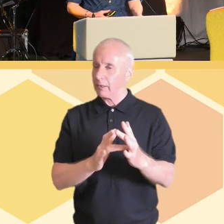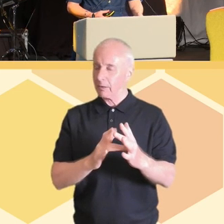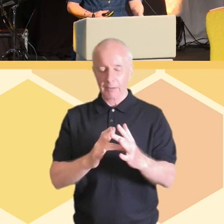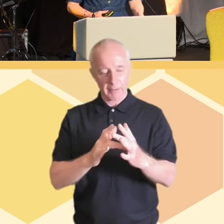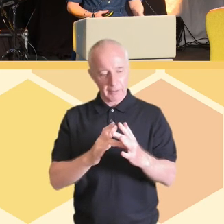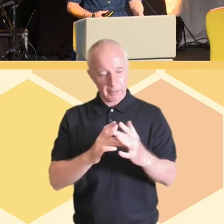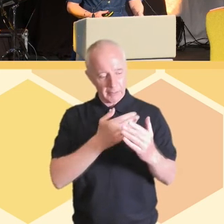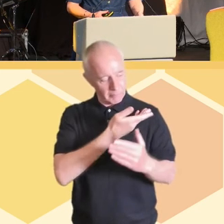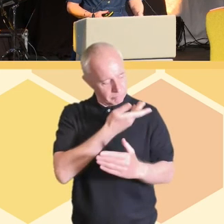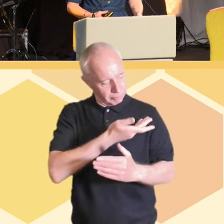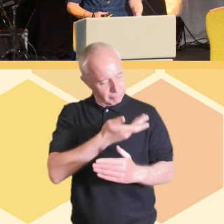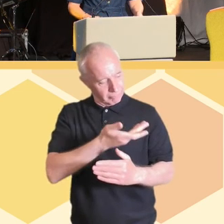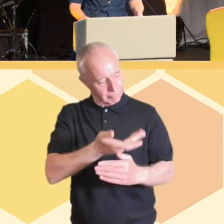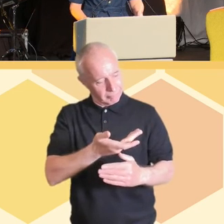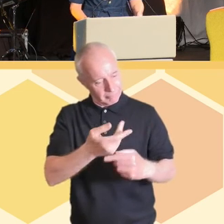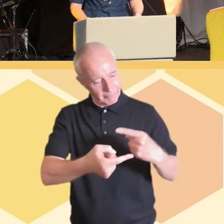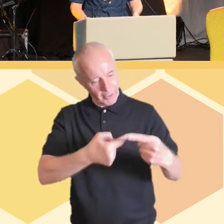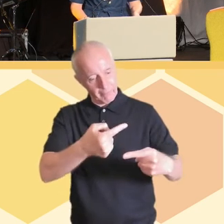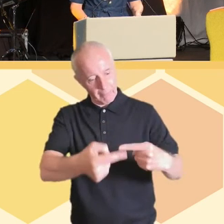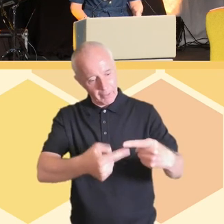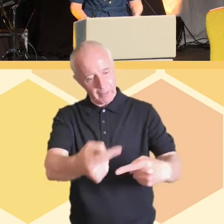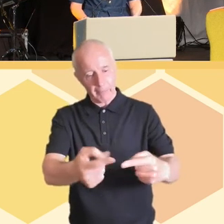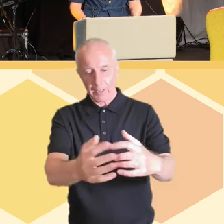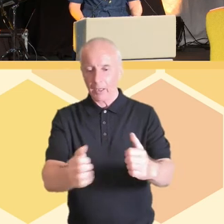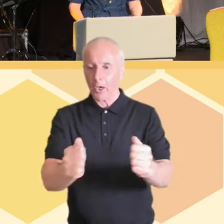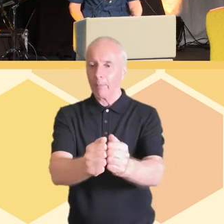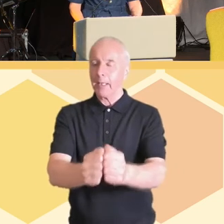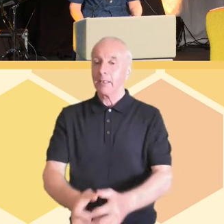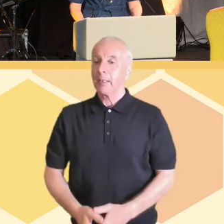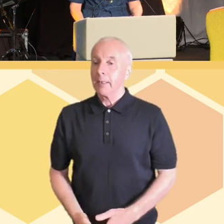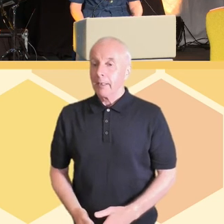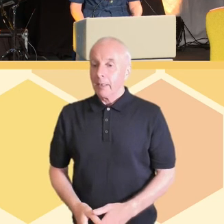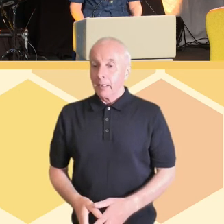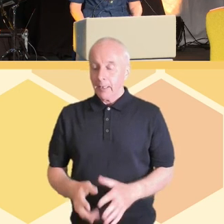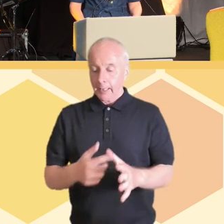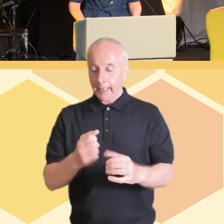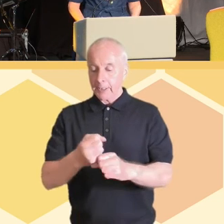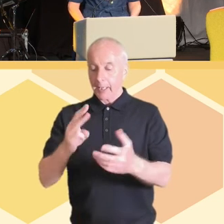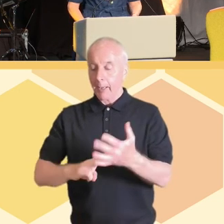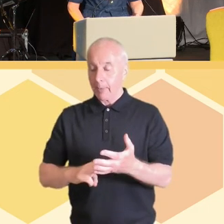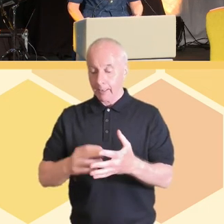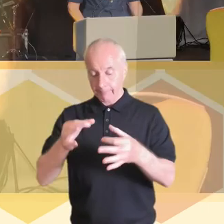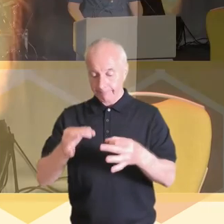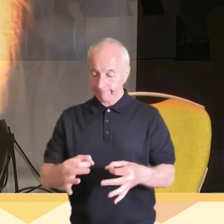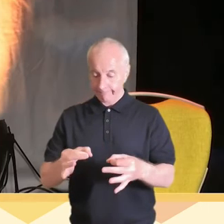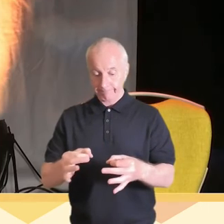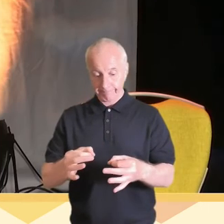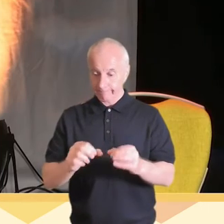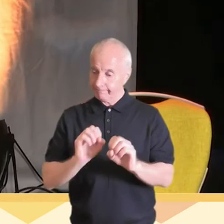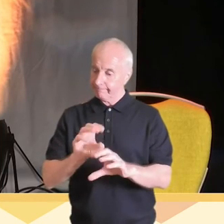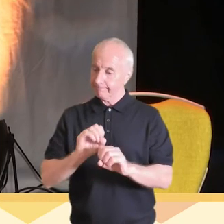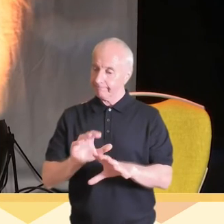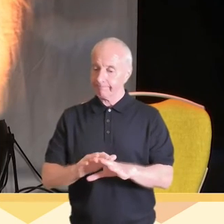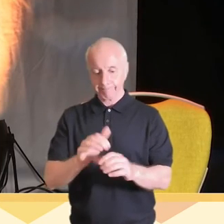ever. Amen. That brings us to the end of our formal part of our AGM. And so now I'm going to hand back to Lynn Green,